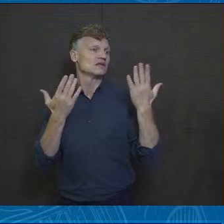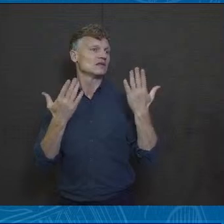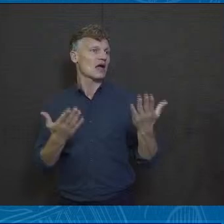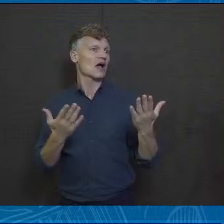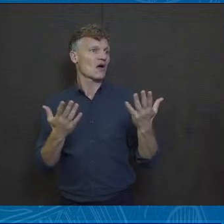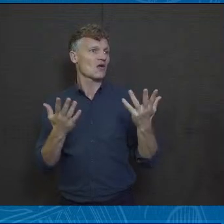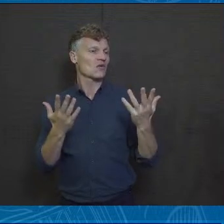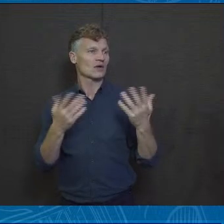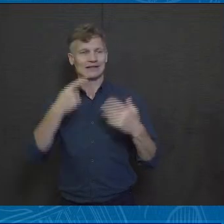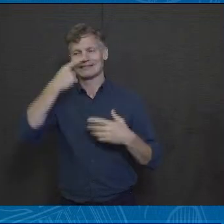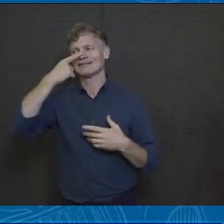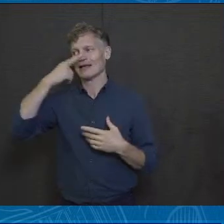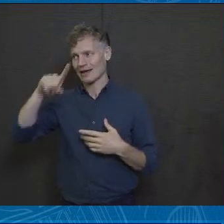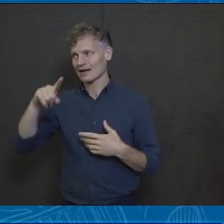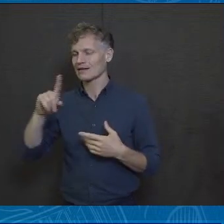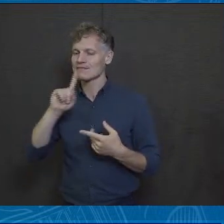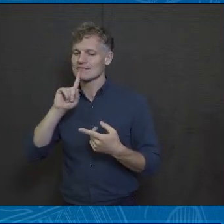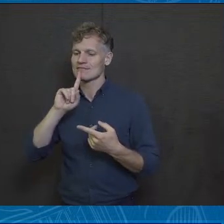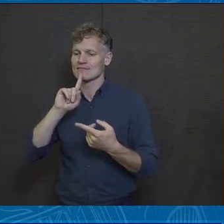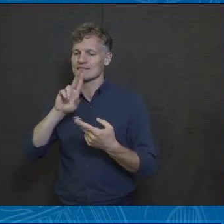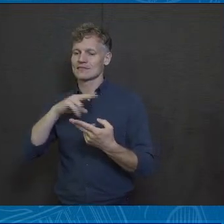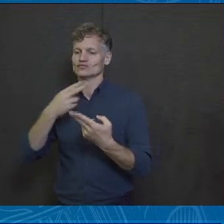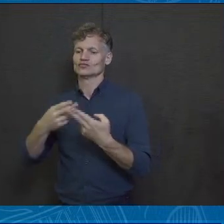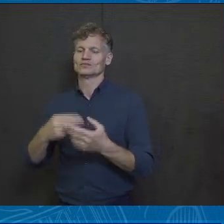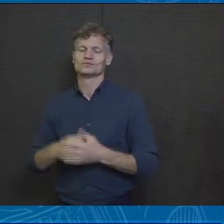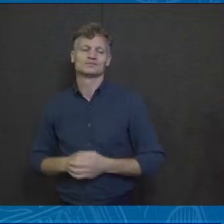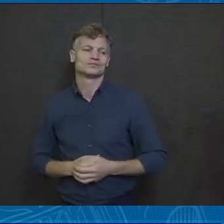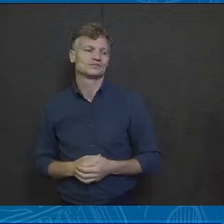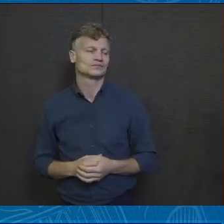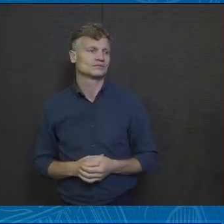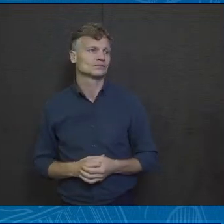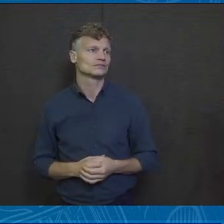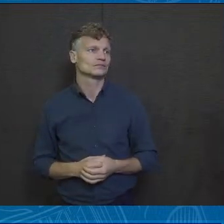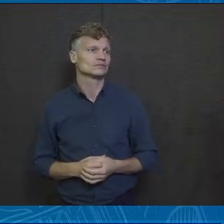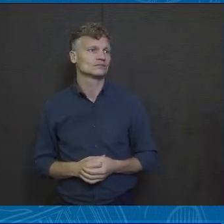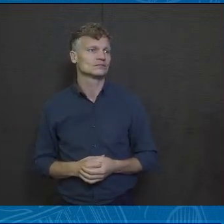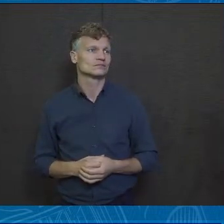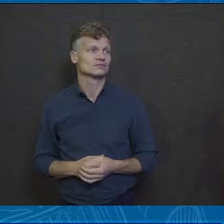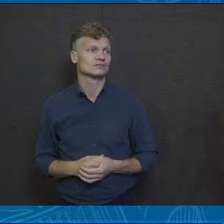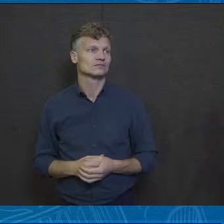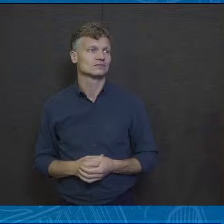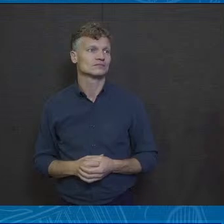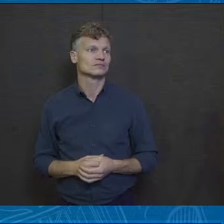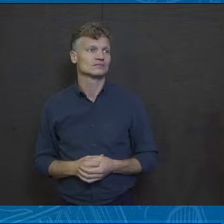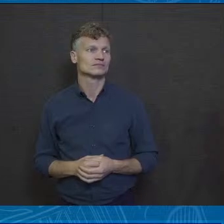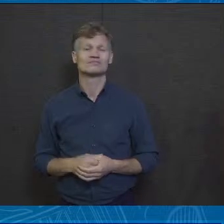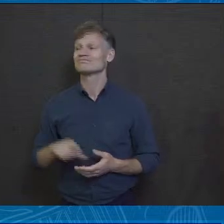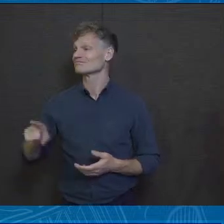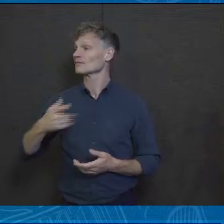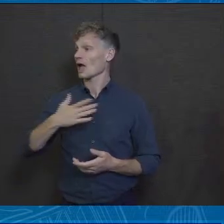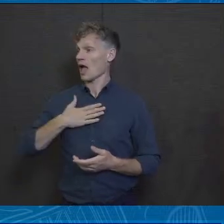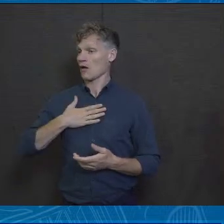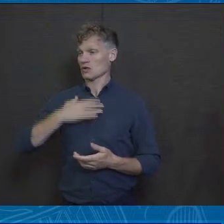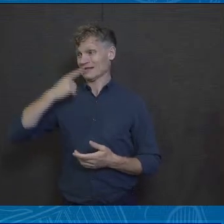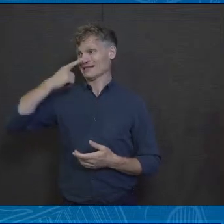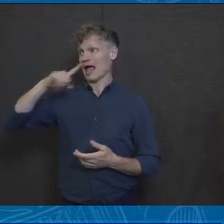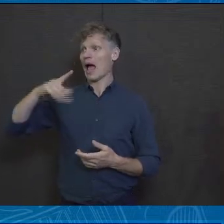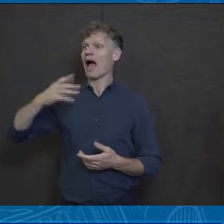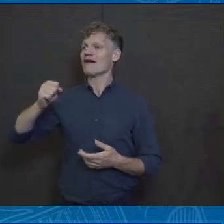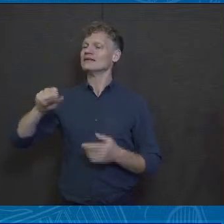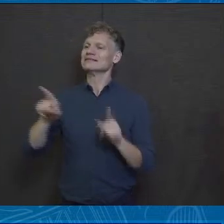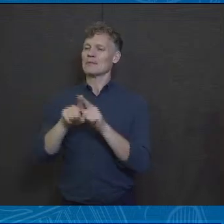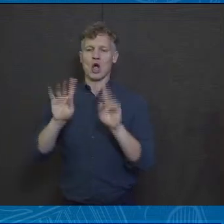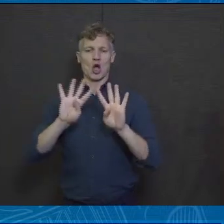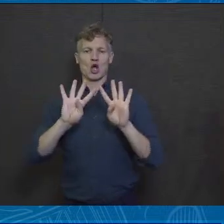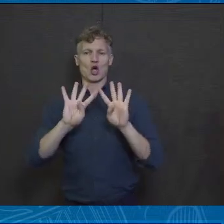Thank you so much for your question. In our country, we done the community-based system with the school, and